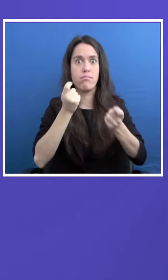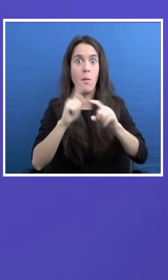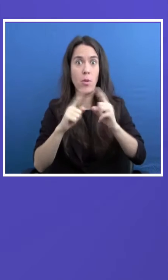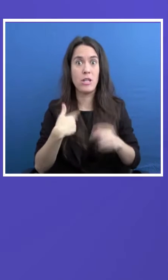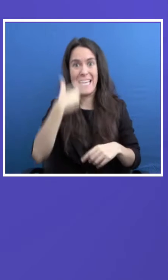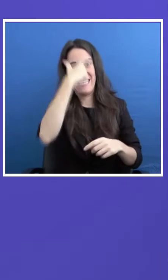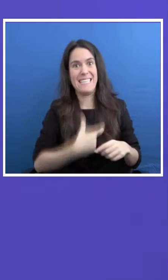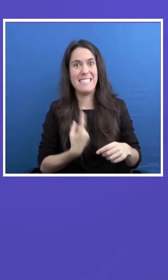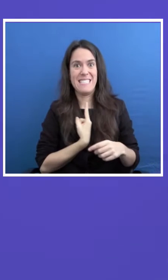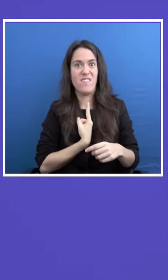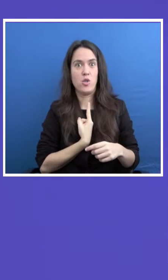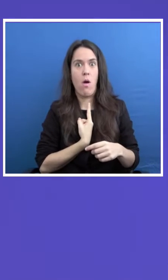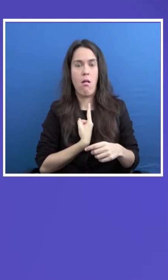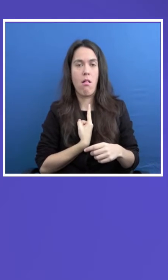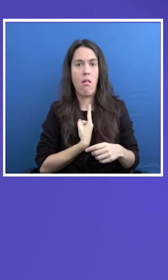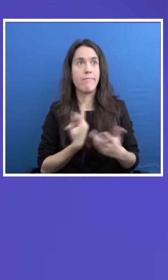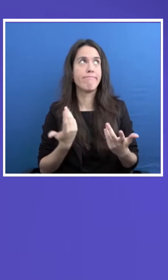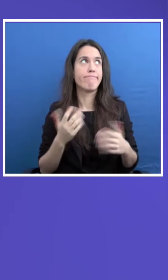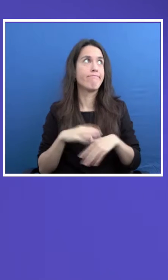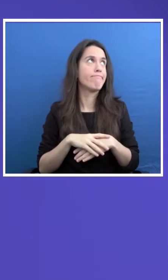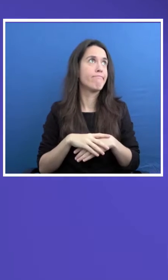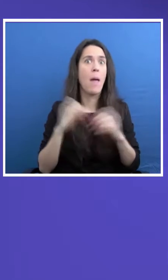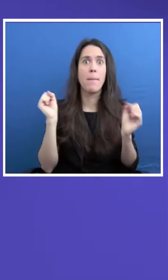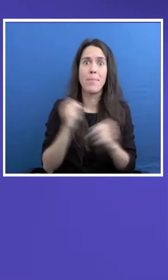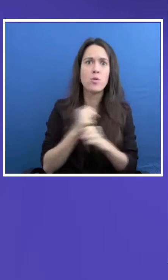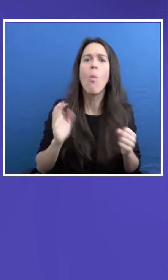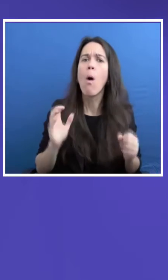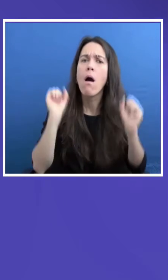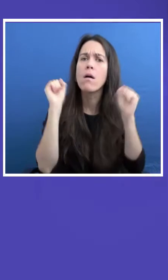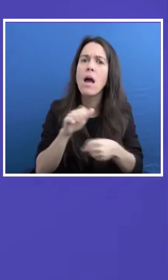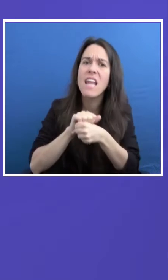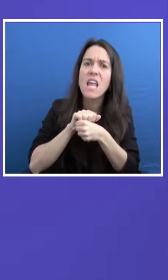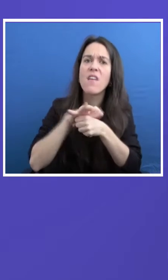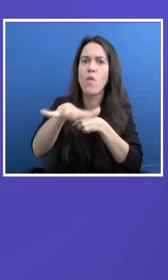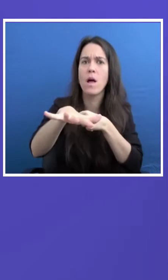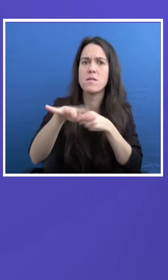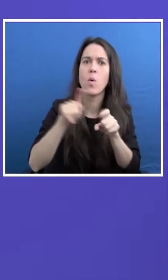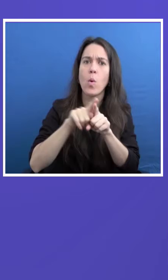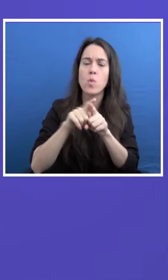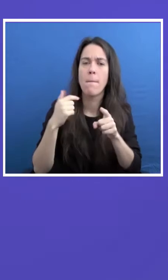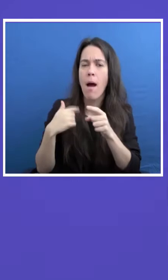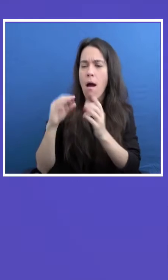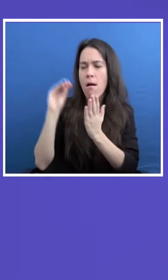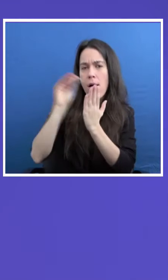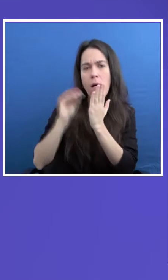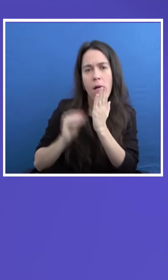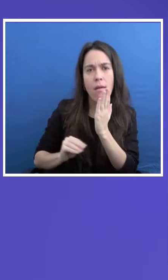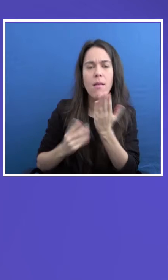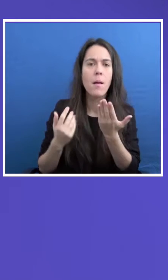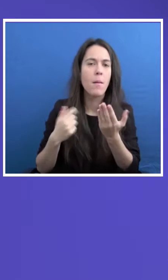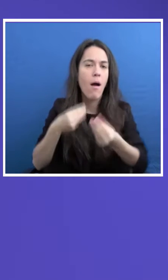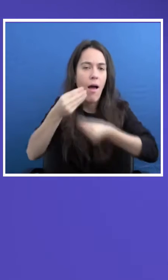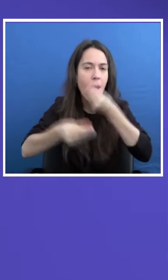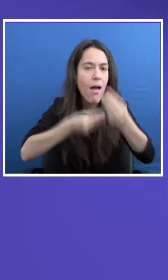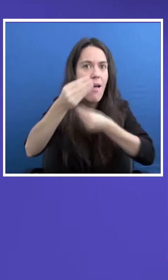we're not powerless. We can influence the way we do our stories. And when I, for example, do a story, I